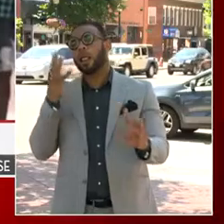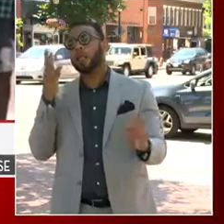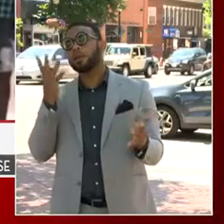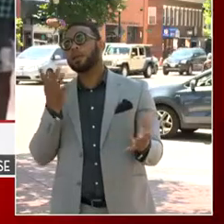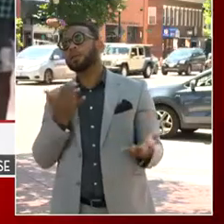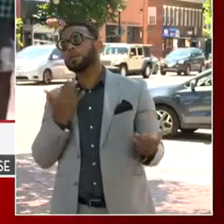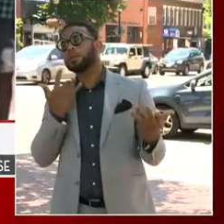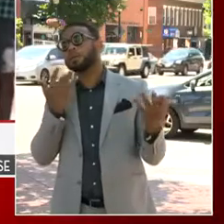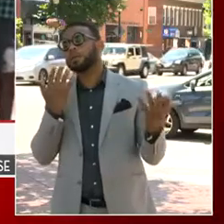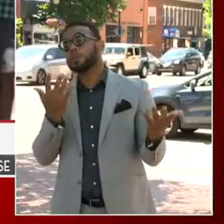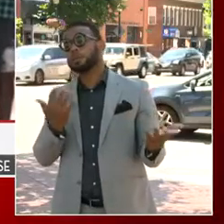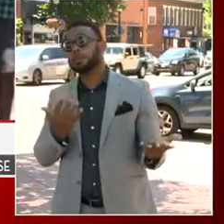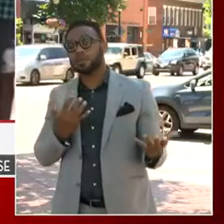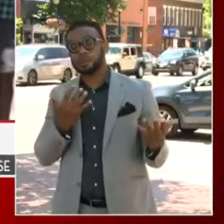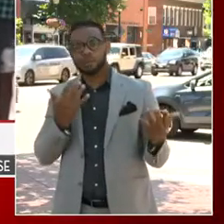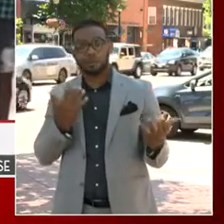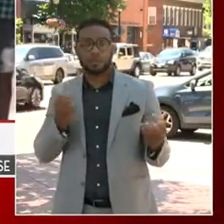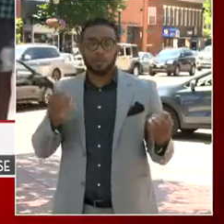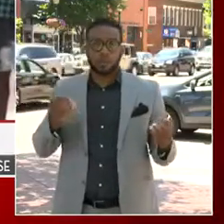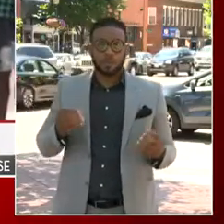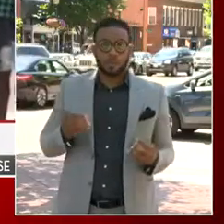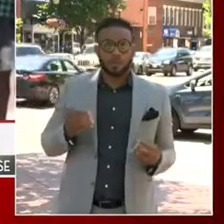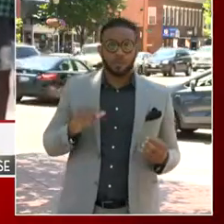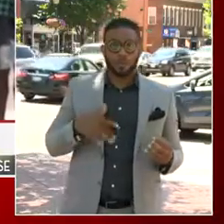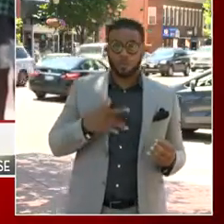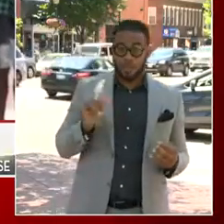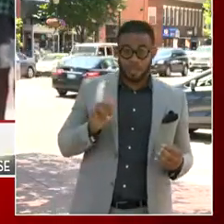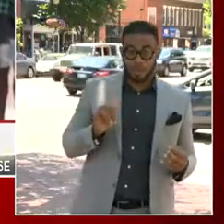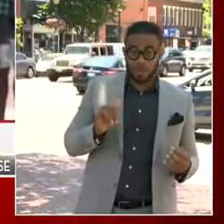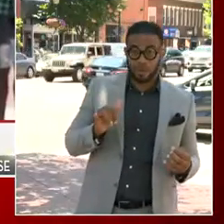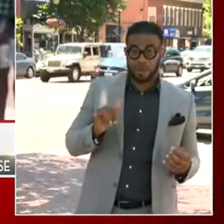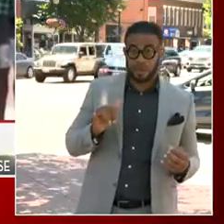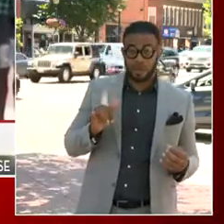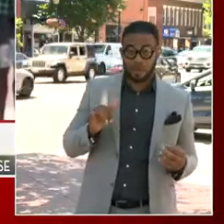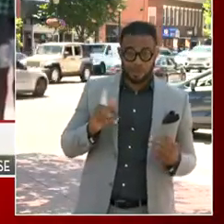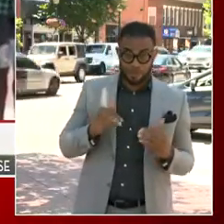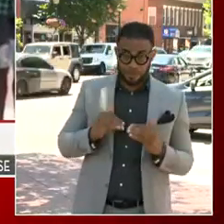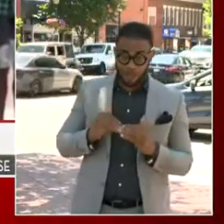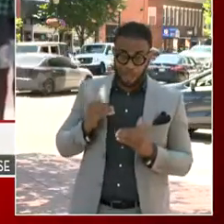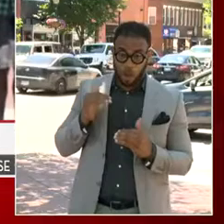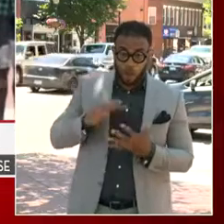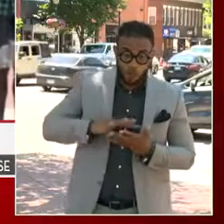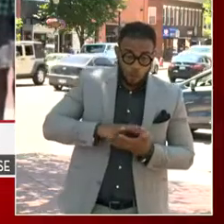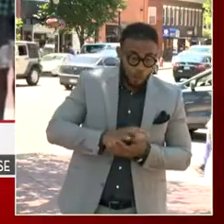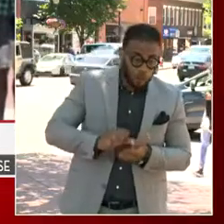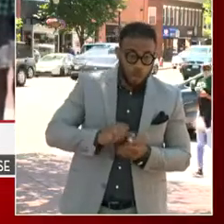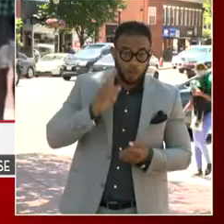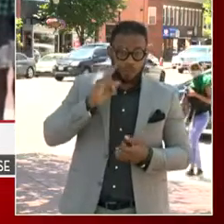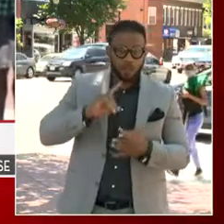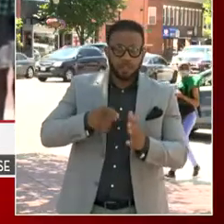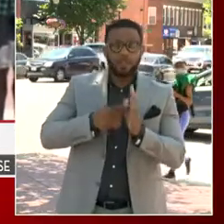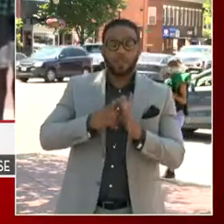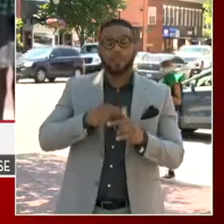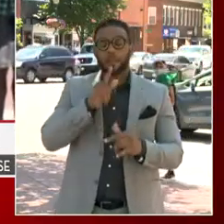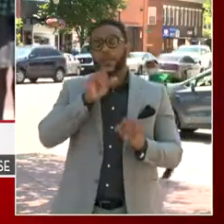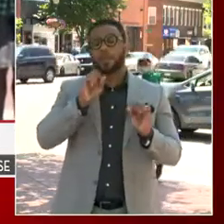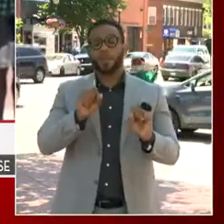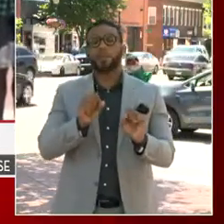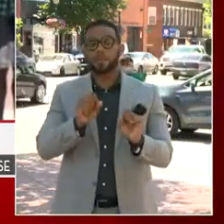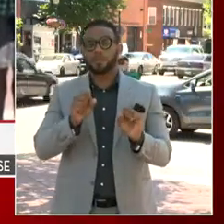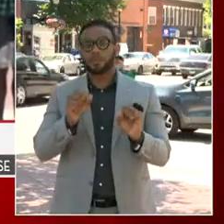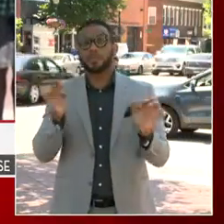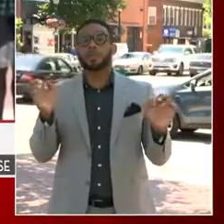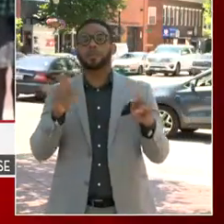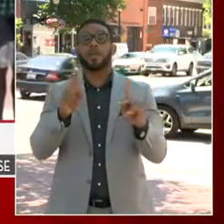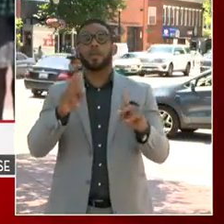lines. And so when we feel like we've gotten over that crush of demand, then we will be able to